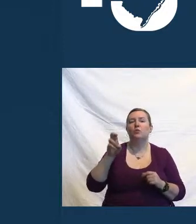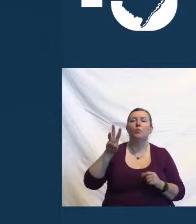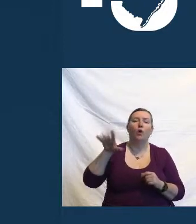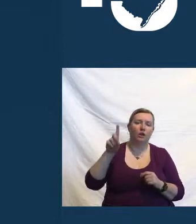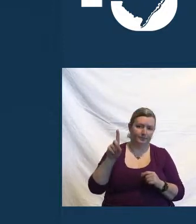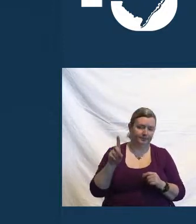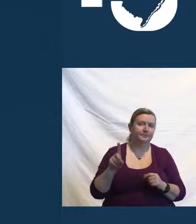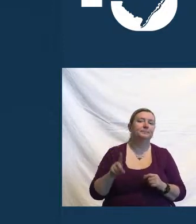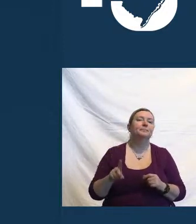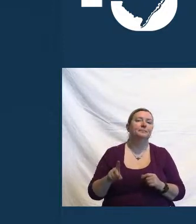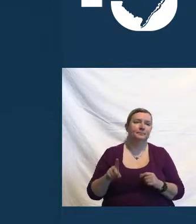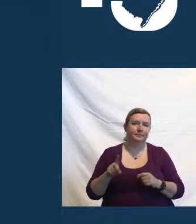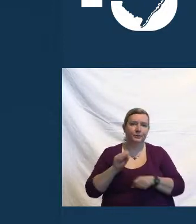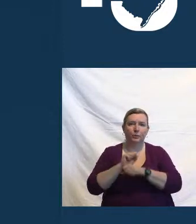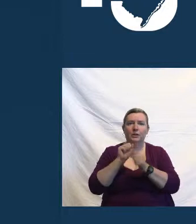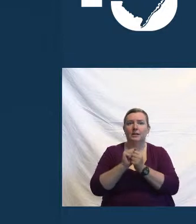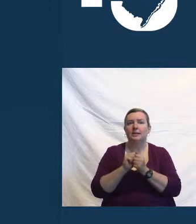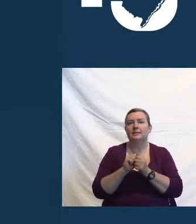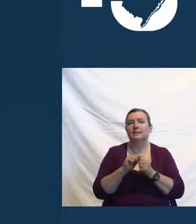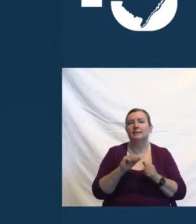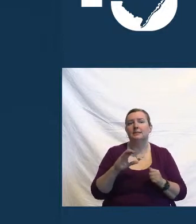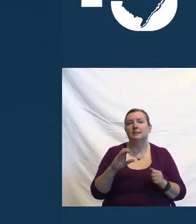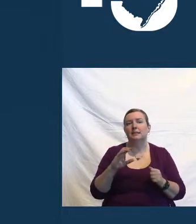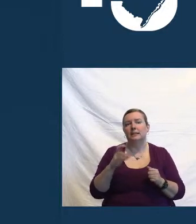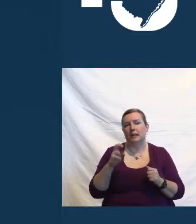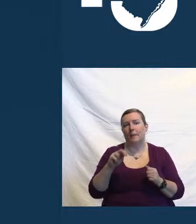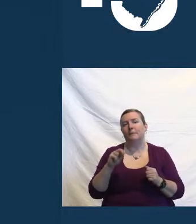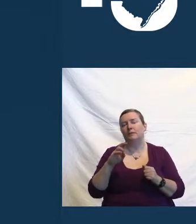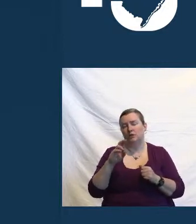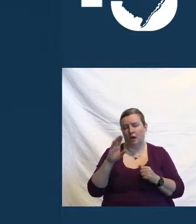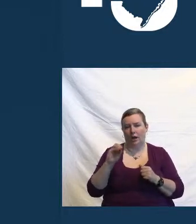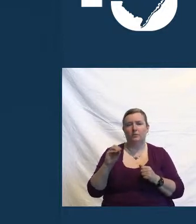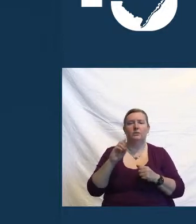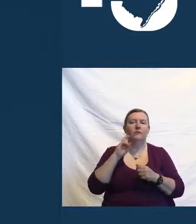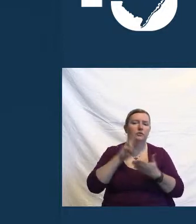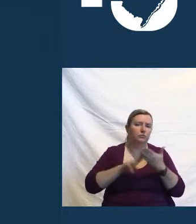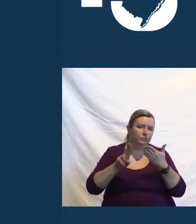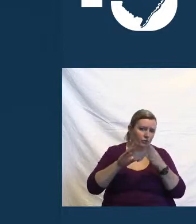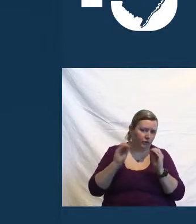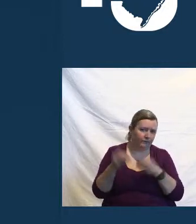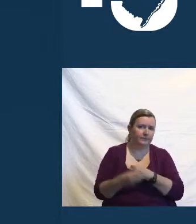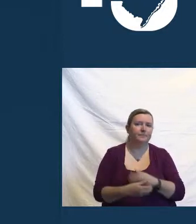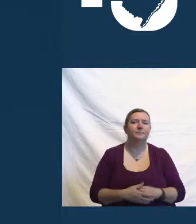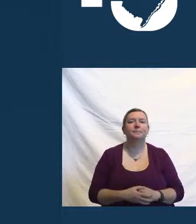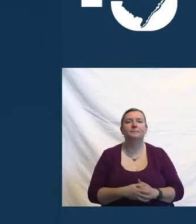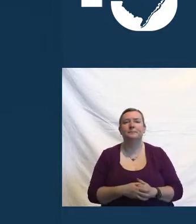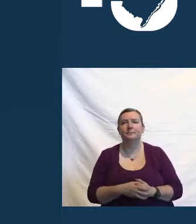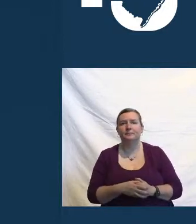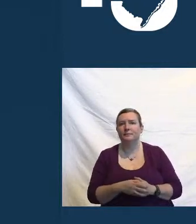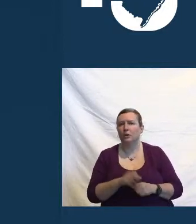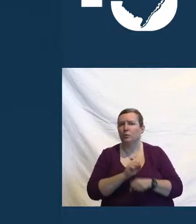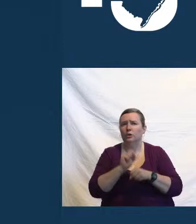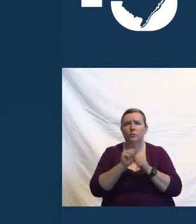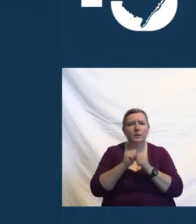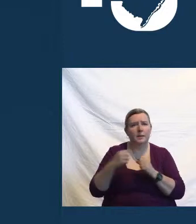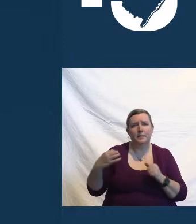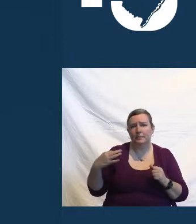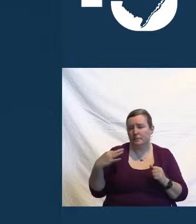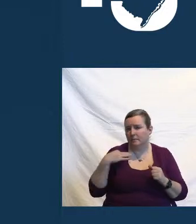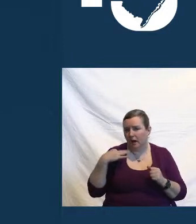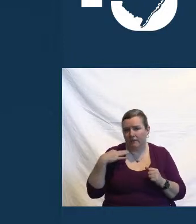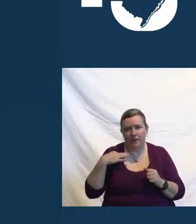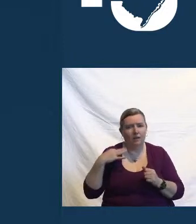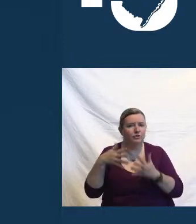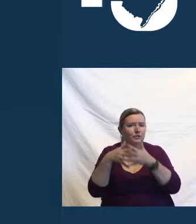County Clerk's office. Steve was also the former Chief of Staff for the Volunteers of America Delaware Valley and served a term